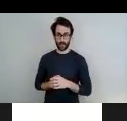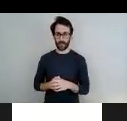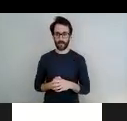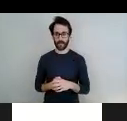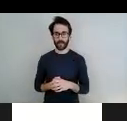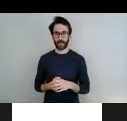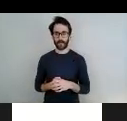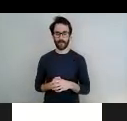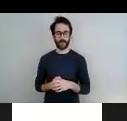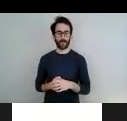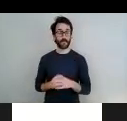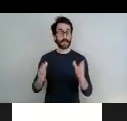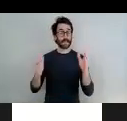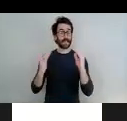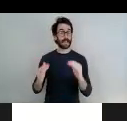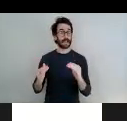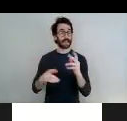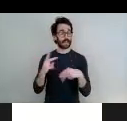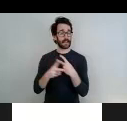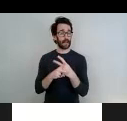So on to our next scam type, extortion.